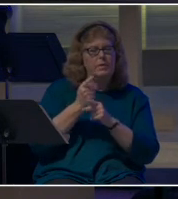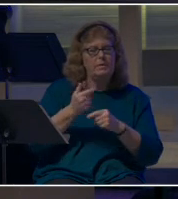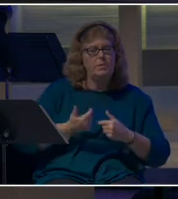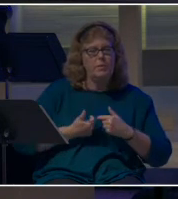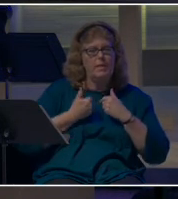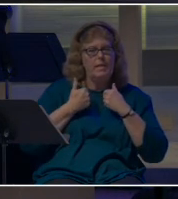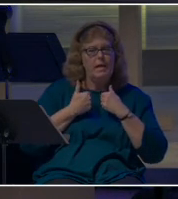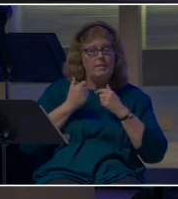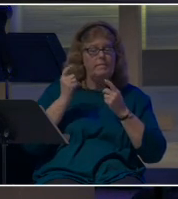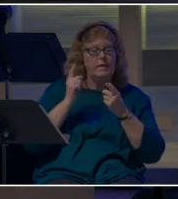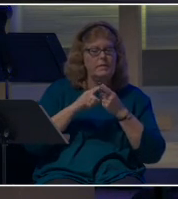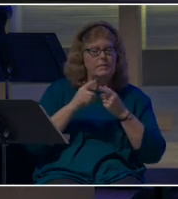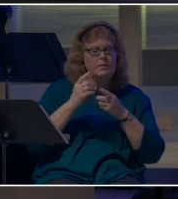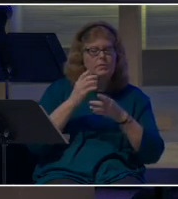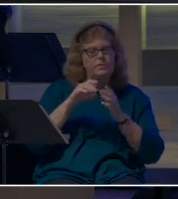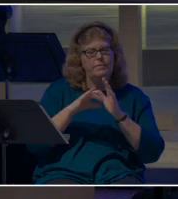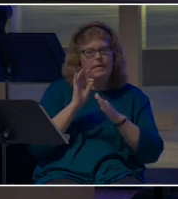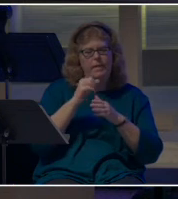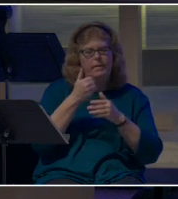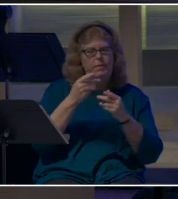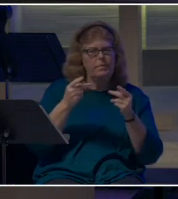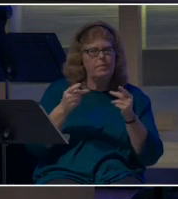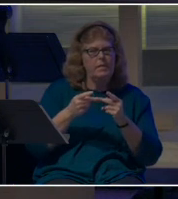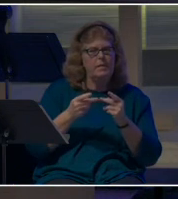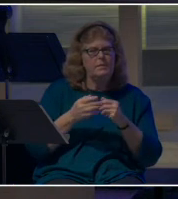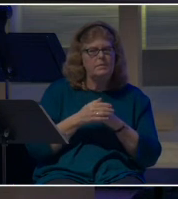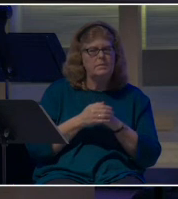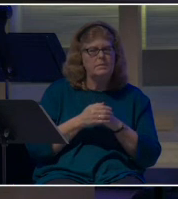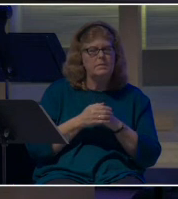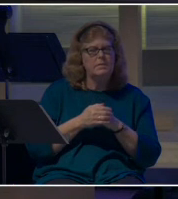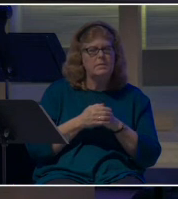alive until you can get somewhere else."